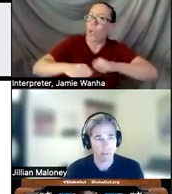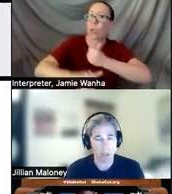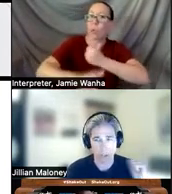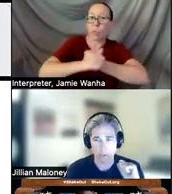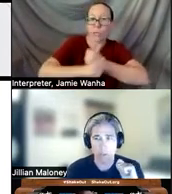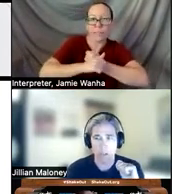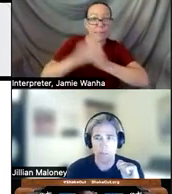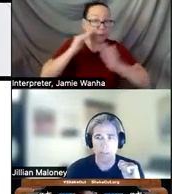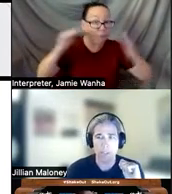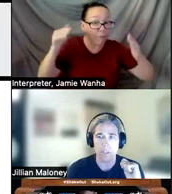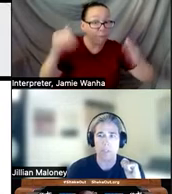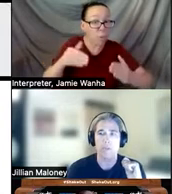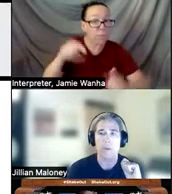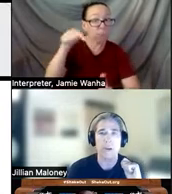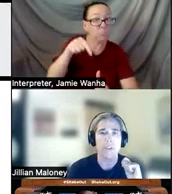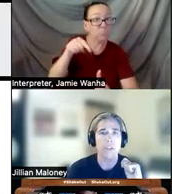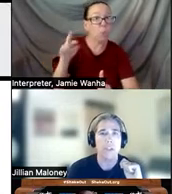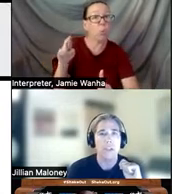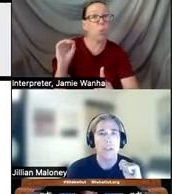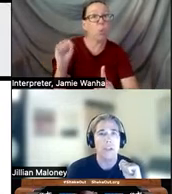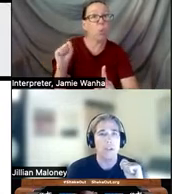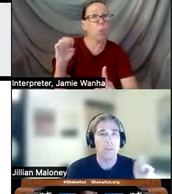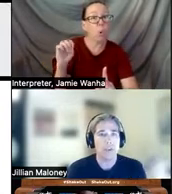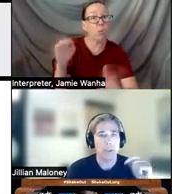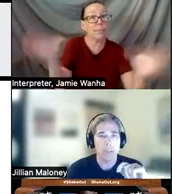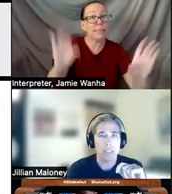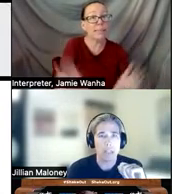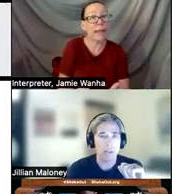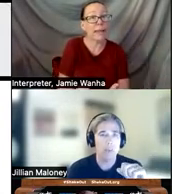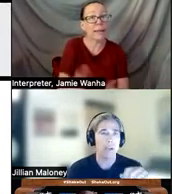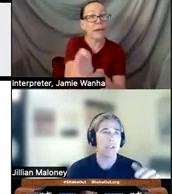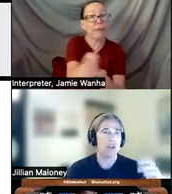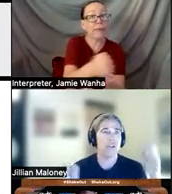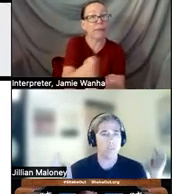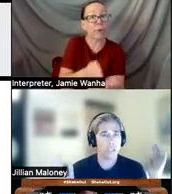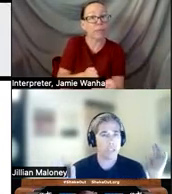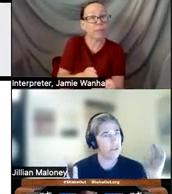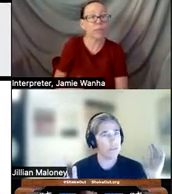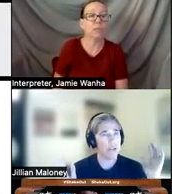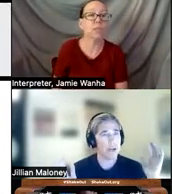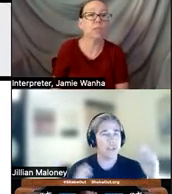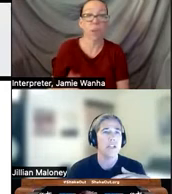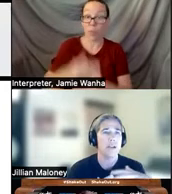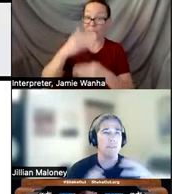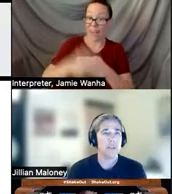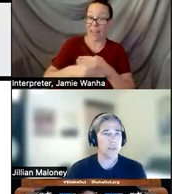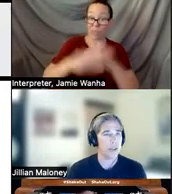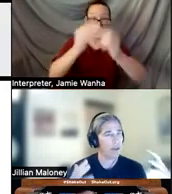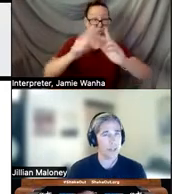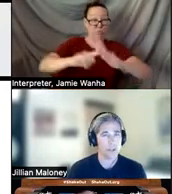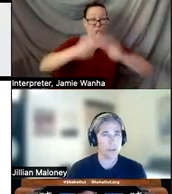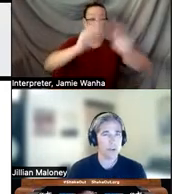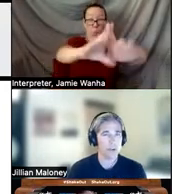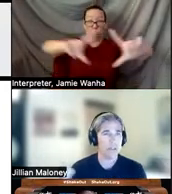Canyon Fault Zone, which Stephen just spoke about. So on the next slide, we're going to start really zoomed out. So